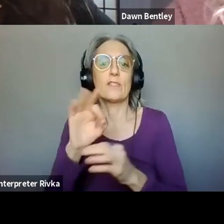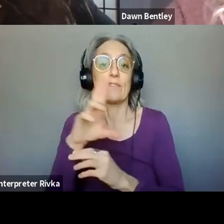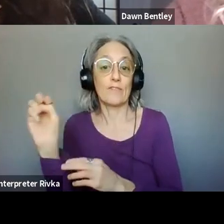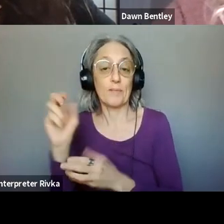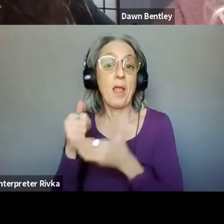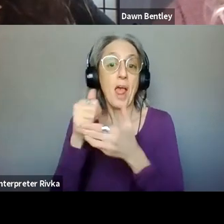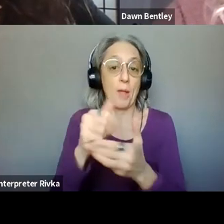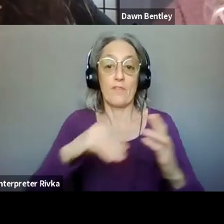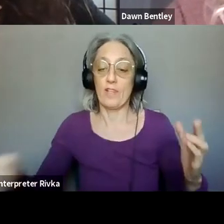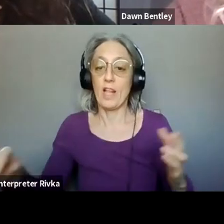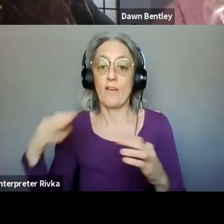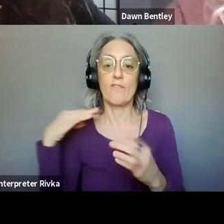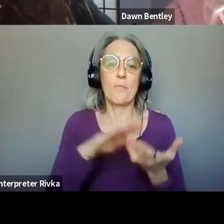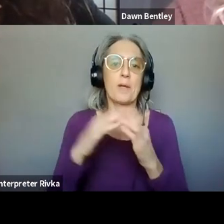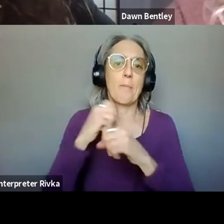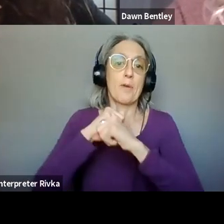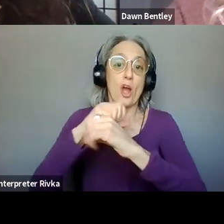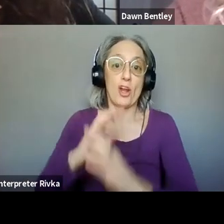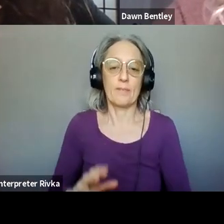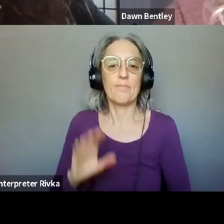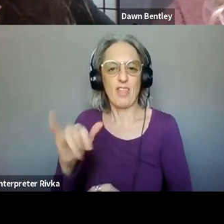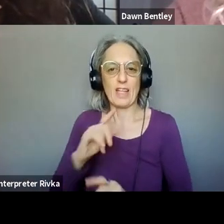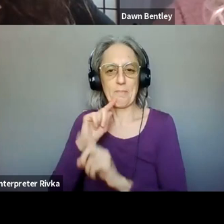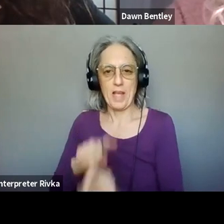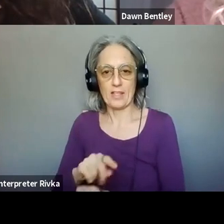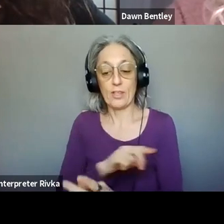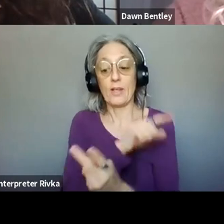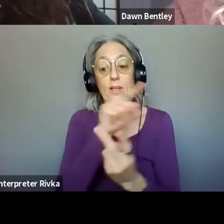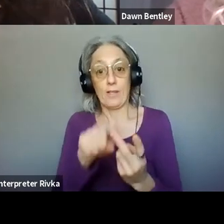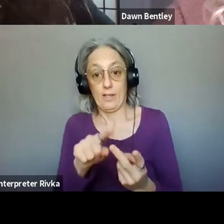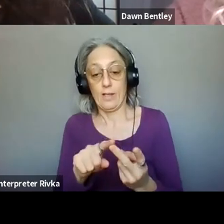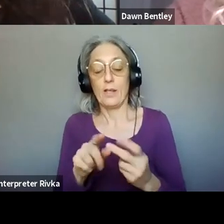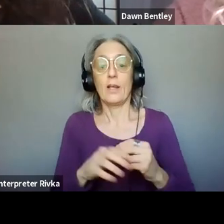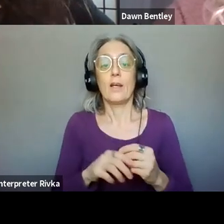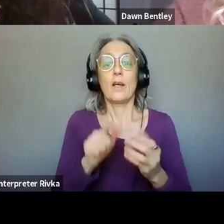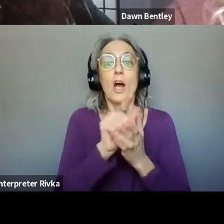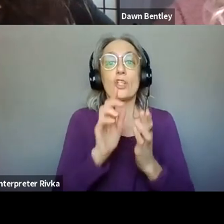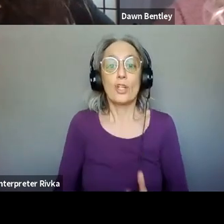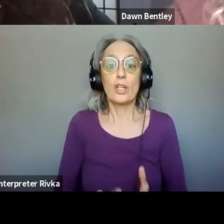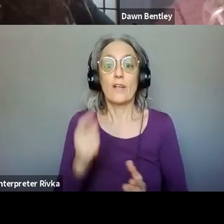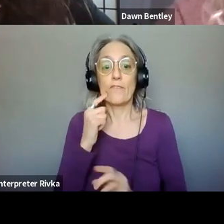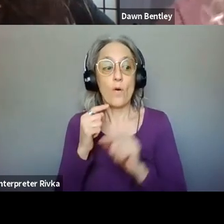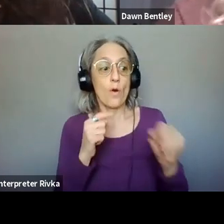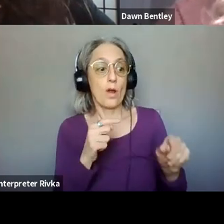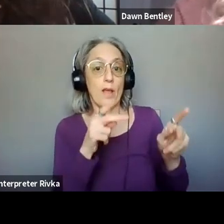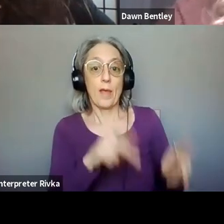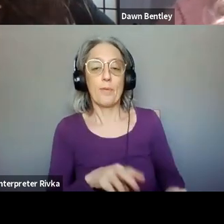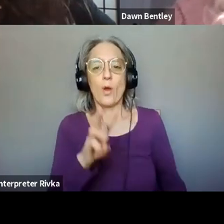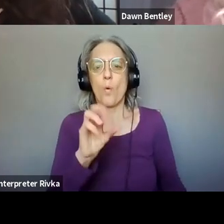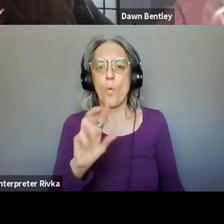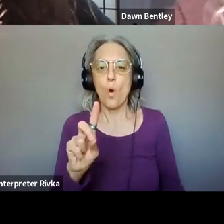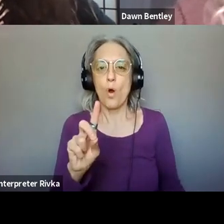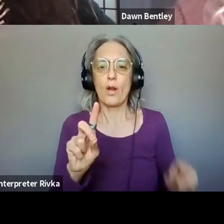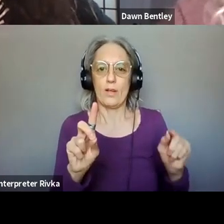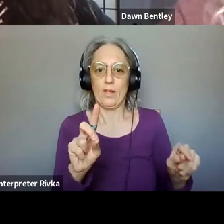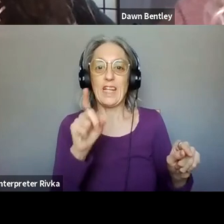good answer to that. With regard to an attorney for the proposed ward, I'm gonna let Maggie speak a little